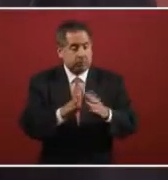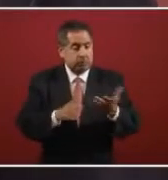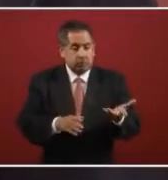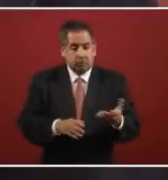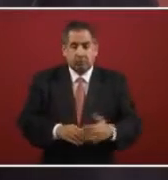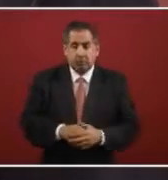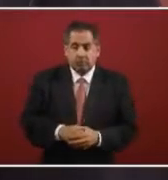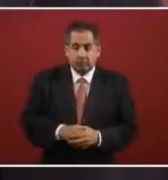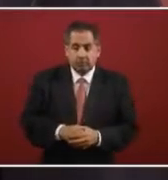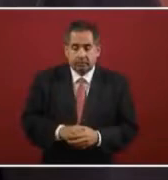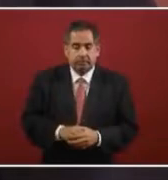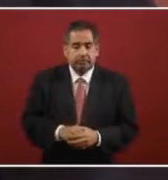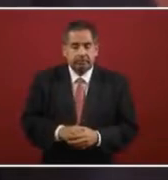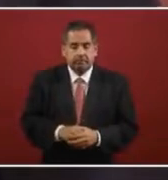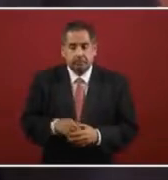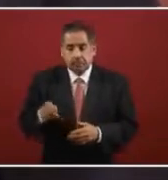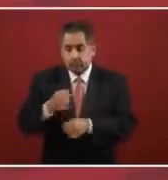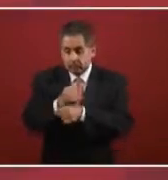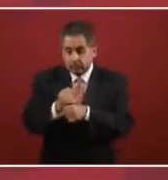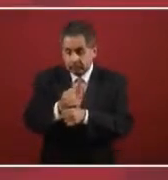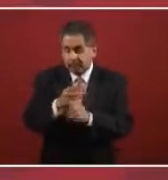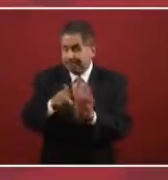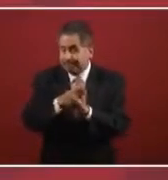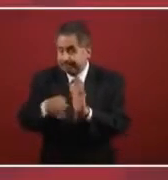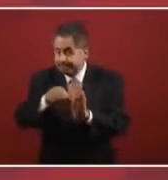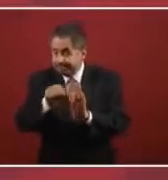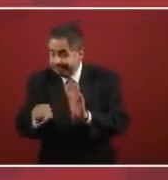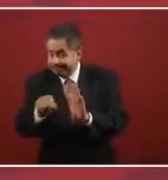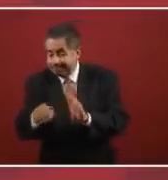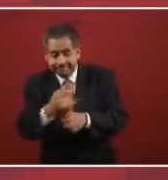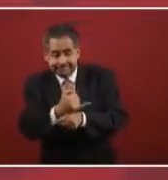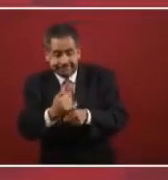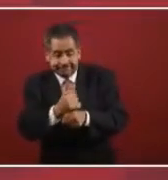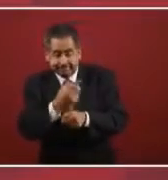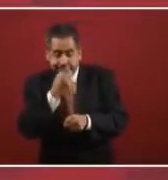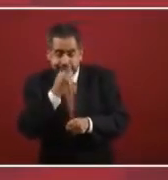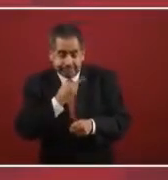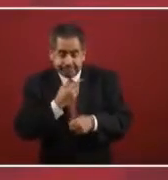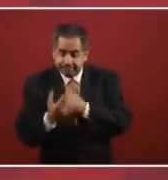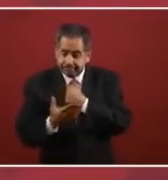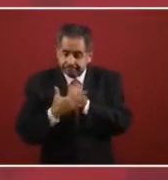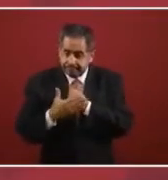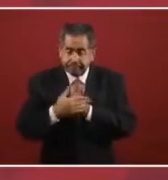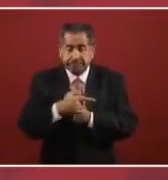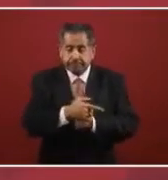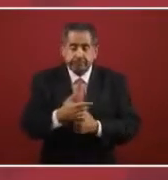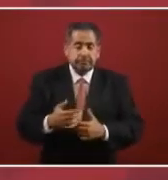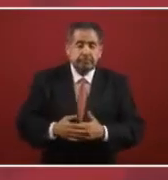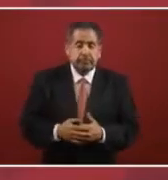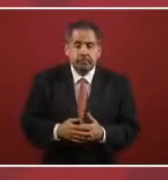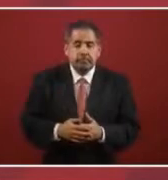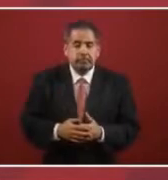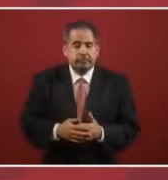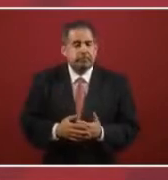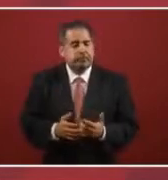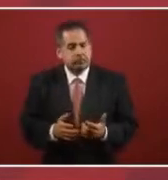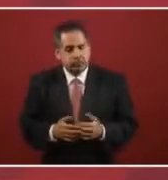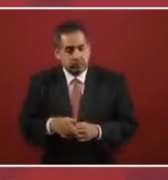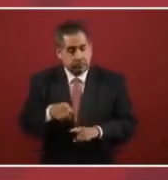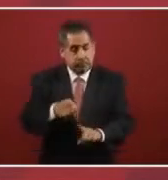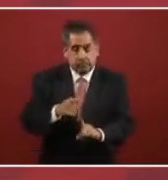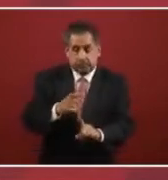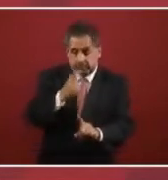excessive. Esto por una investigación periodística. This due to an investigation by a Y de newspaper él person.